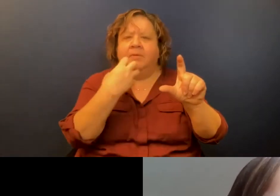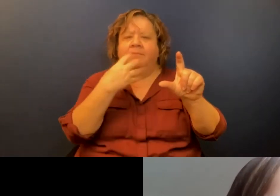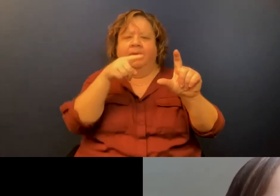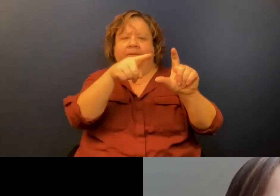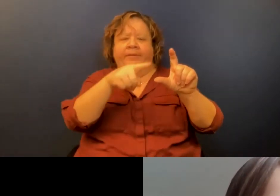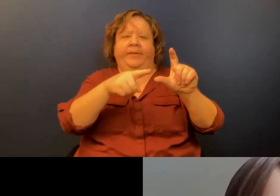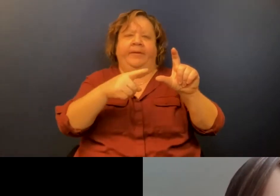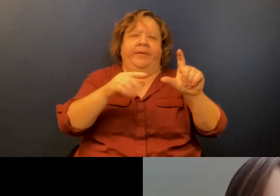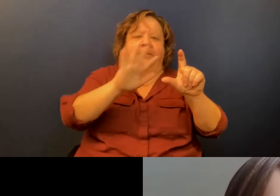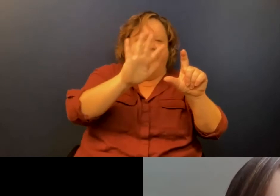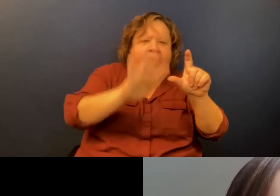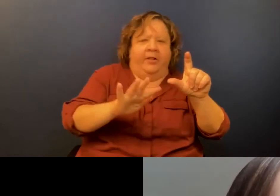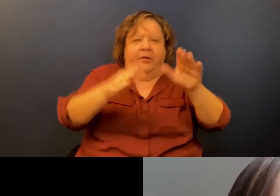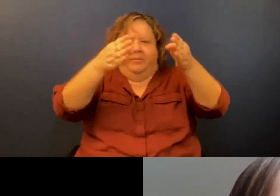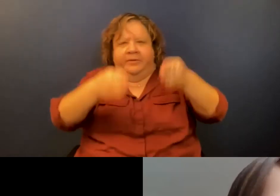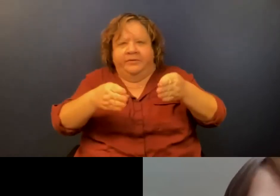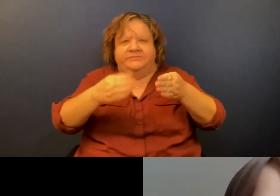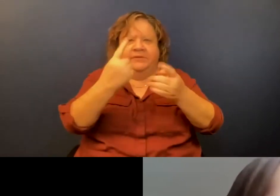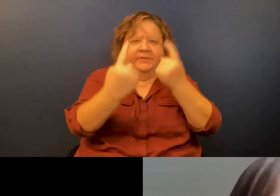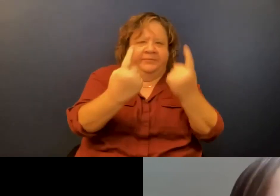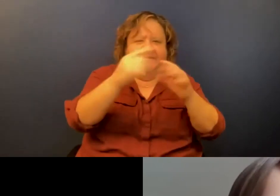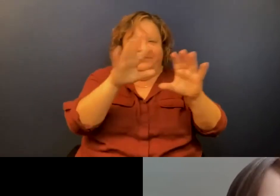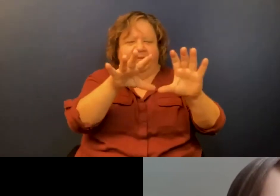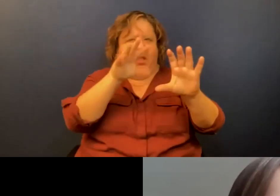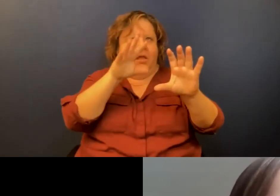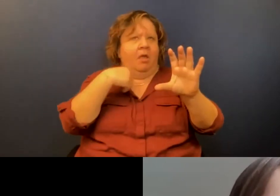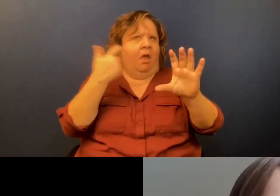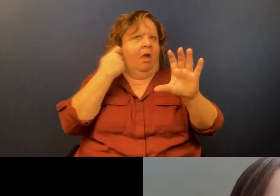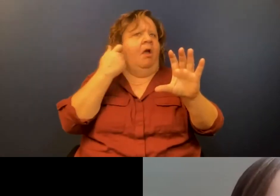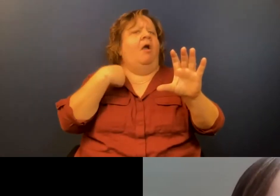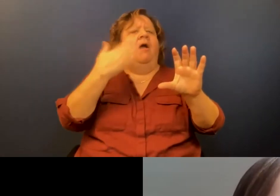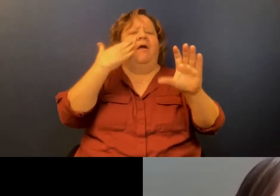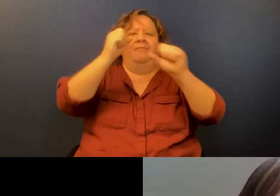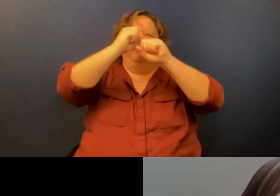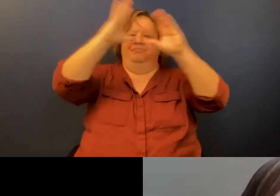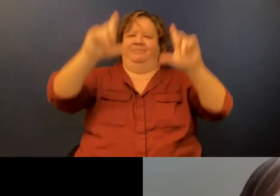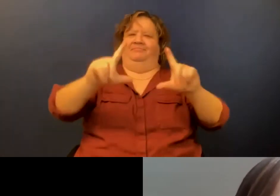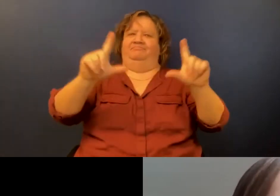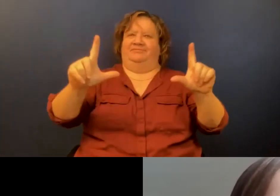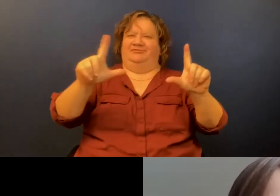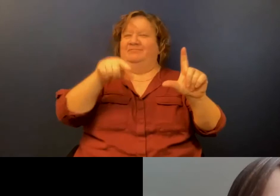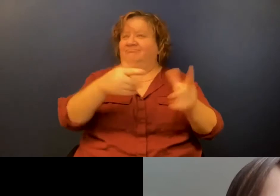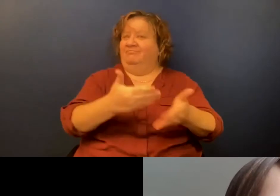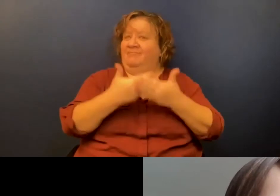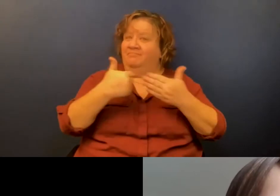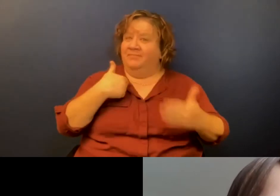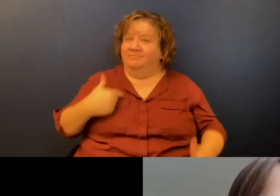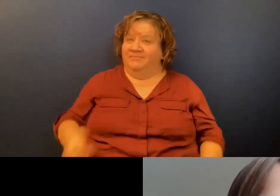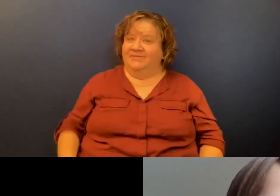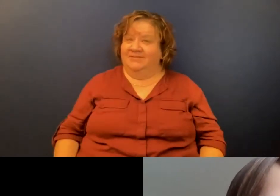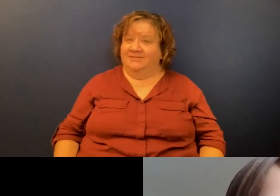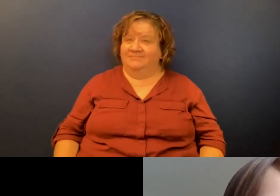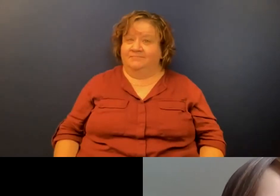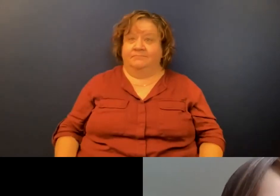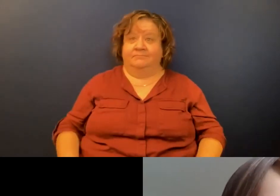to blind and low vision viewers. Sadly, it isn't always available though, but that's where an exciting option like All